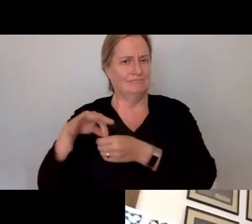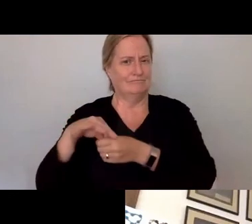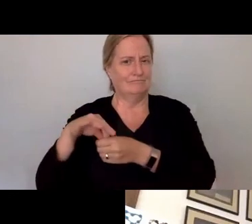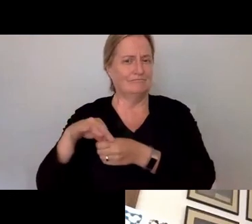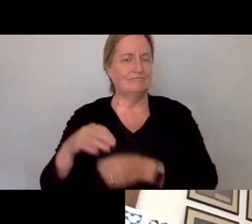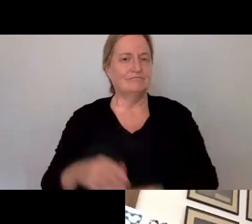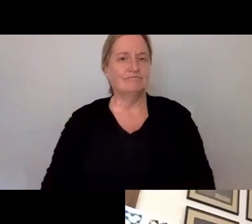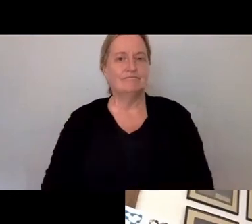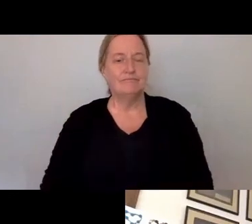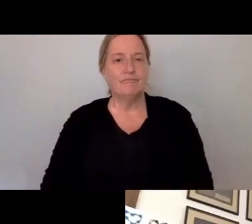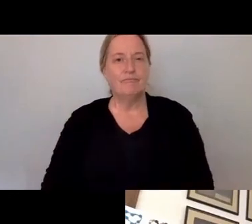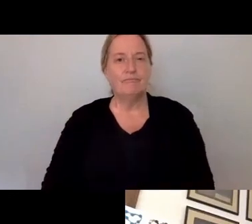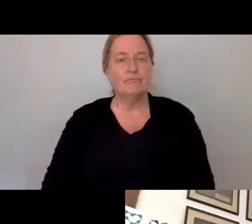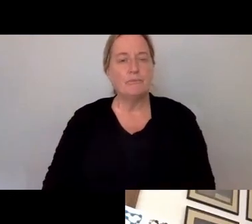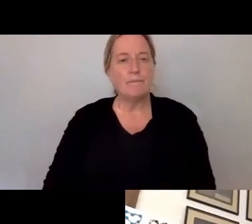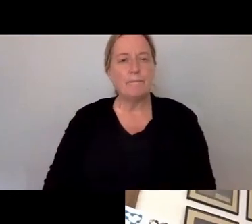the